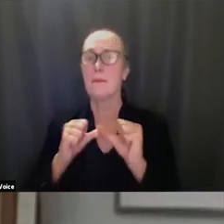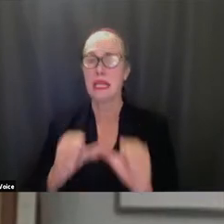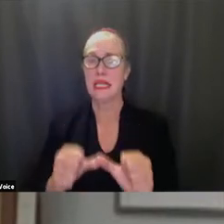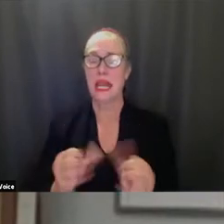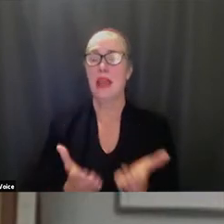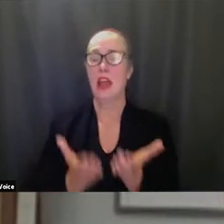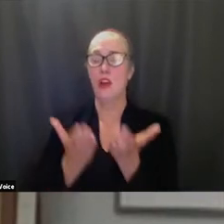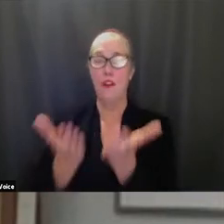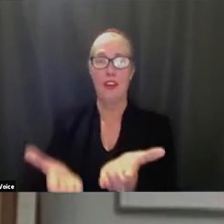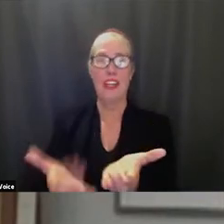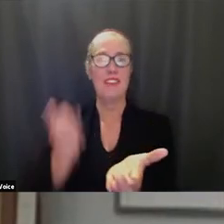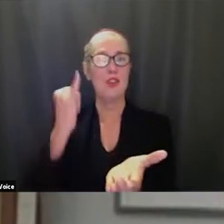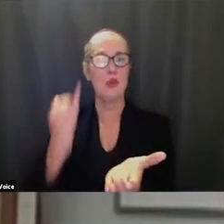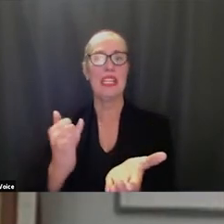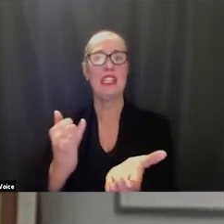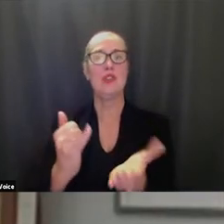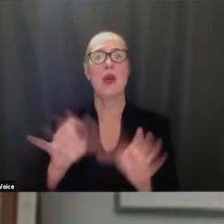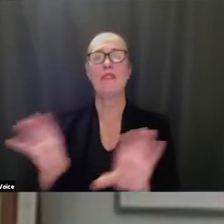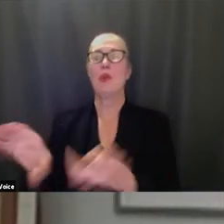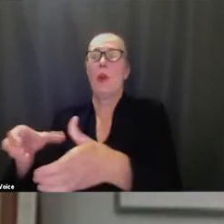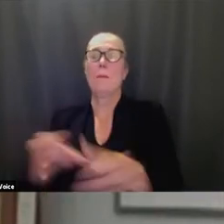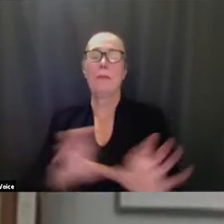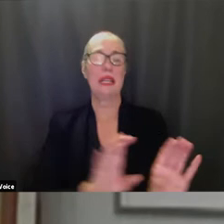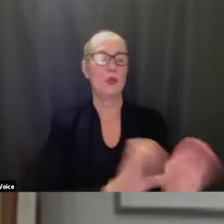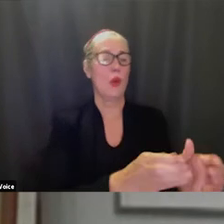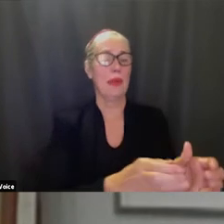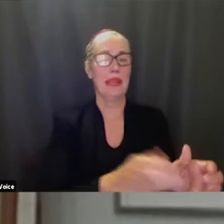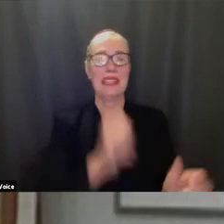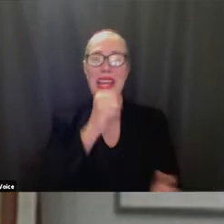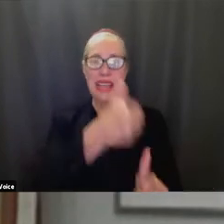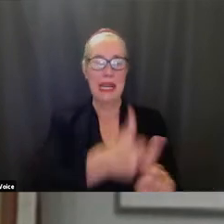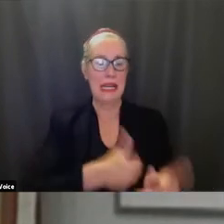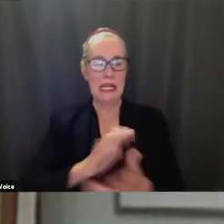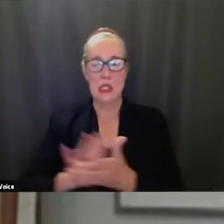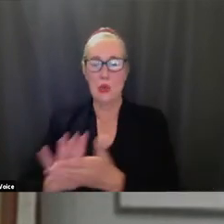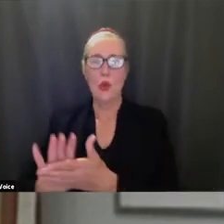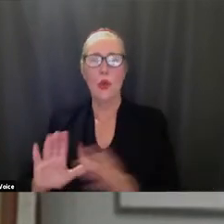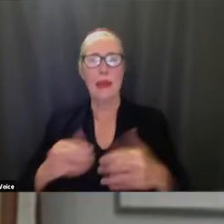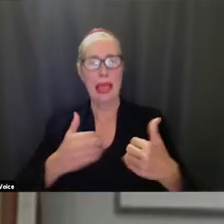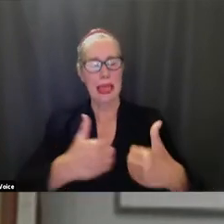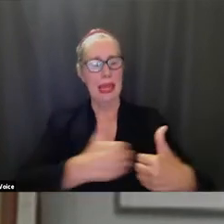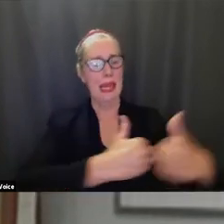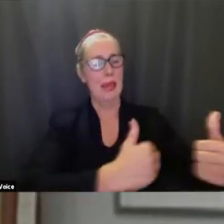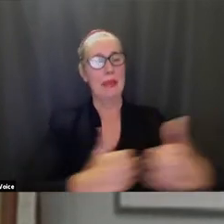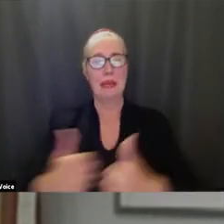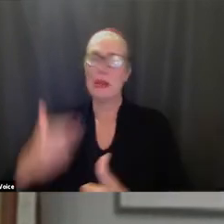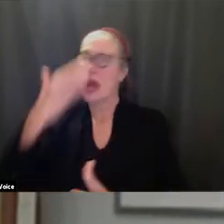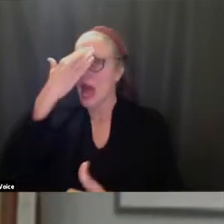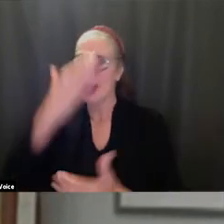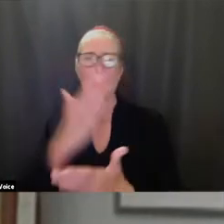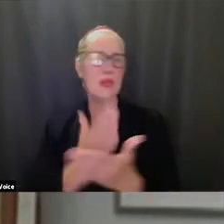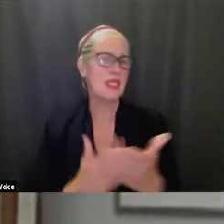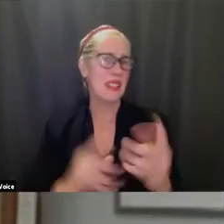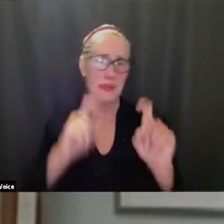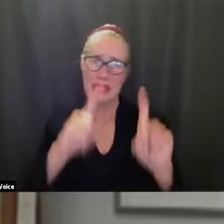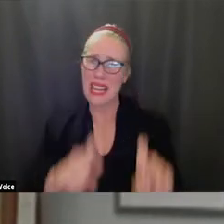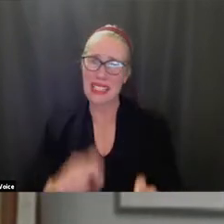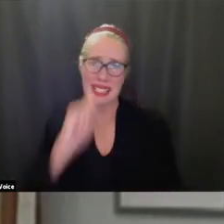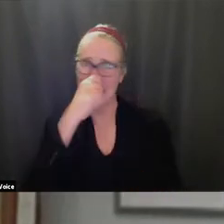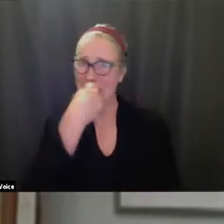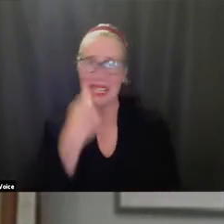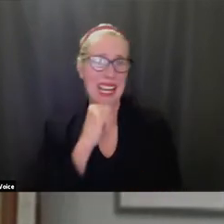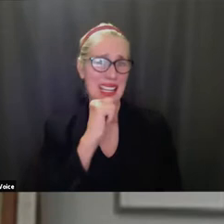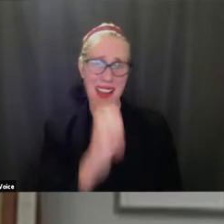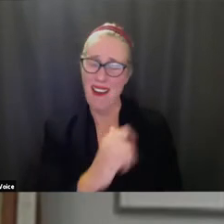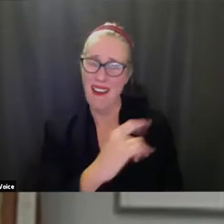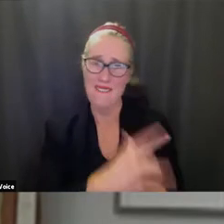consolidate it that makes sense to me but i i think that's important because i have heard you know with some testing it's not as available as it sometimes was or a little confusing